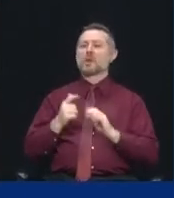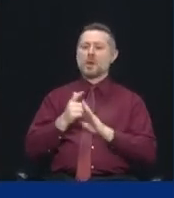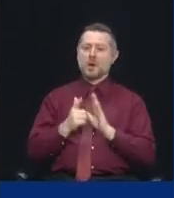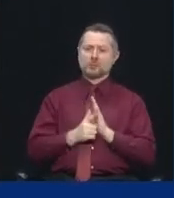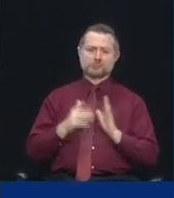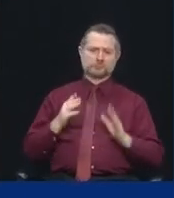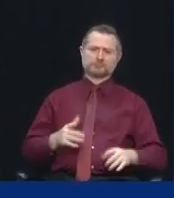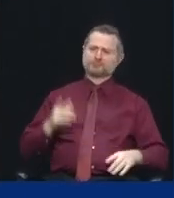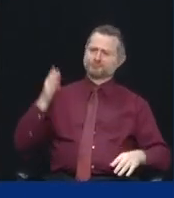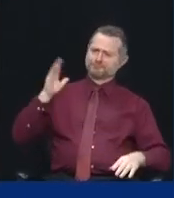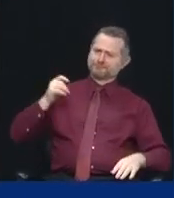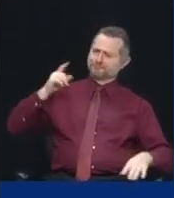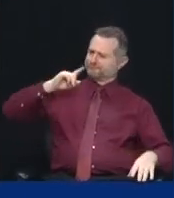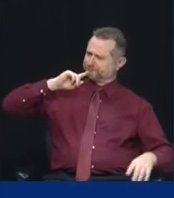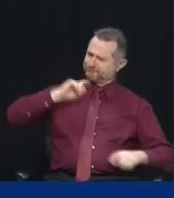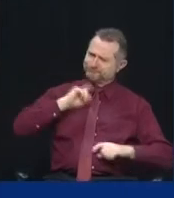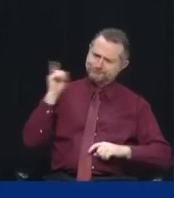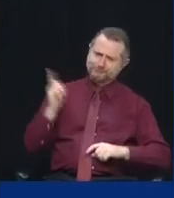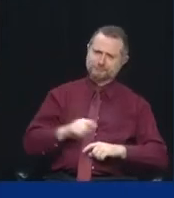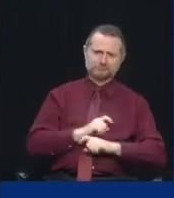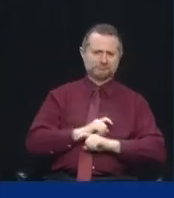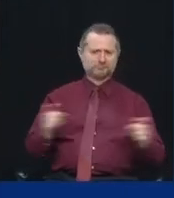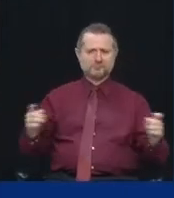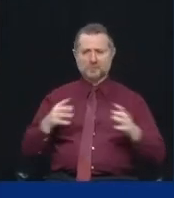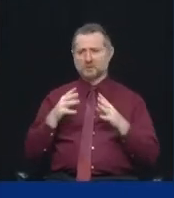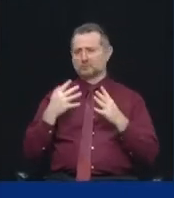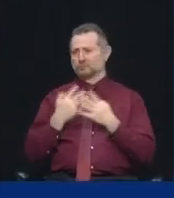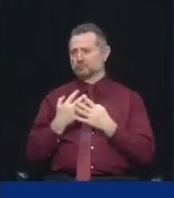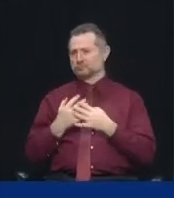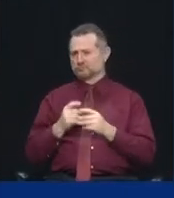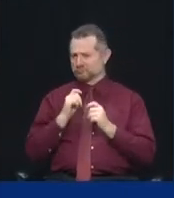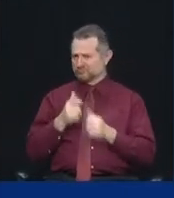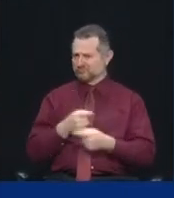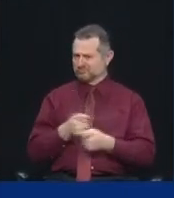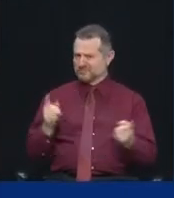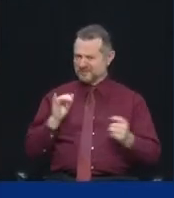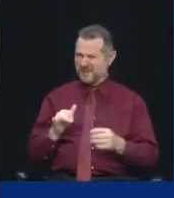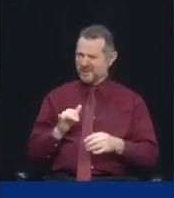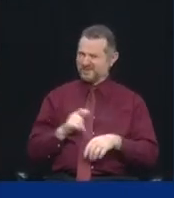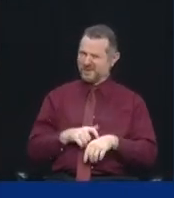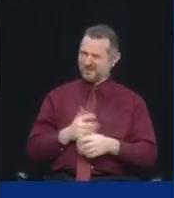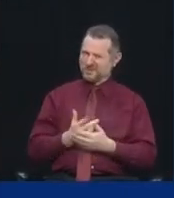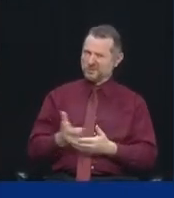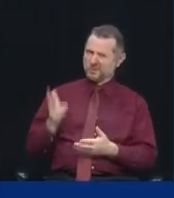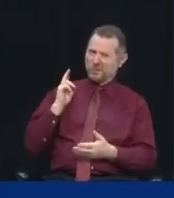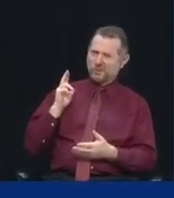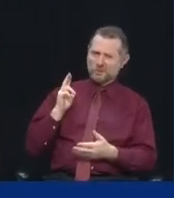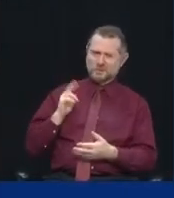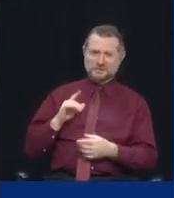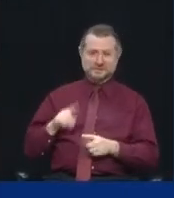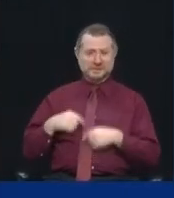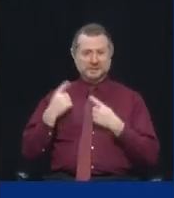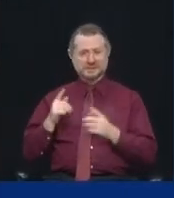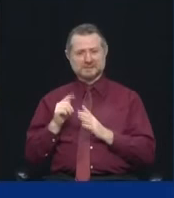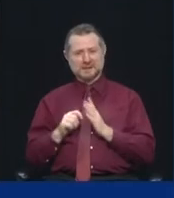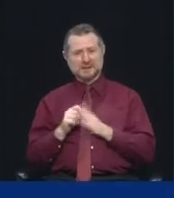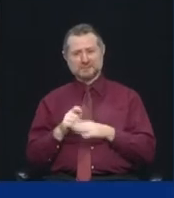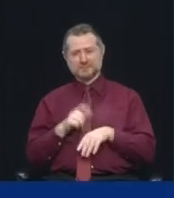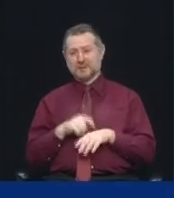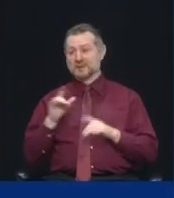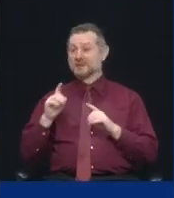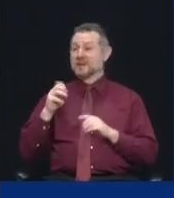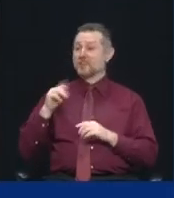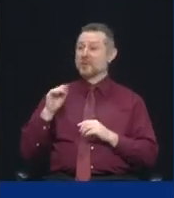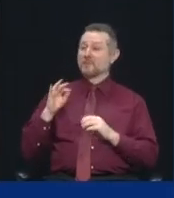to people in prisons immediately. That was 3 weeks ago again. Since then, the Corrections Department says about